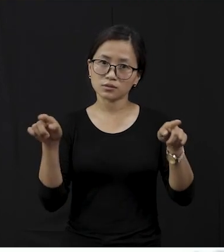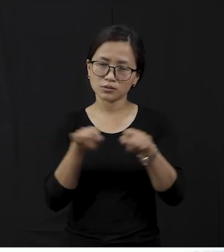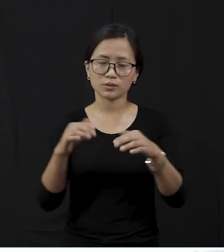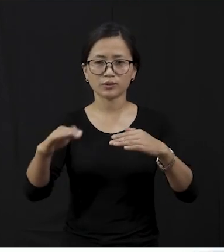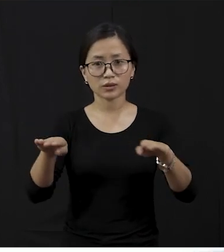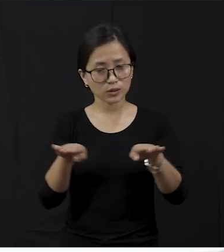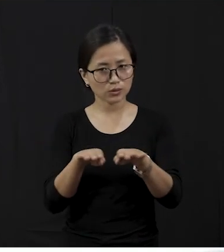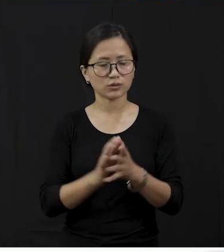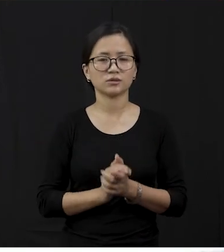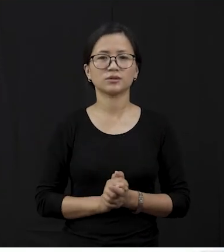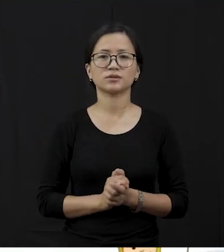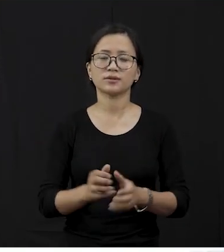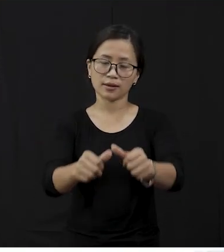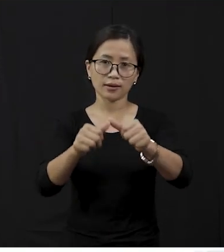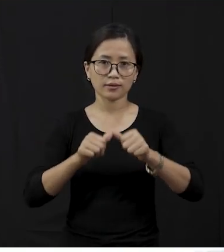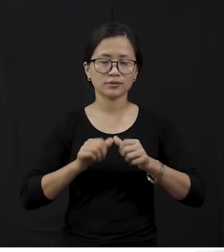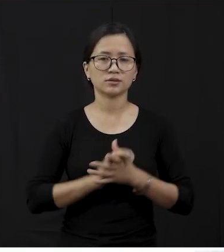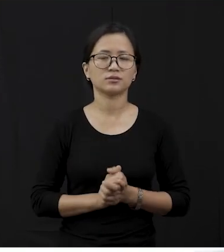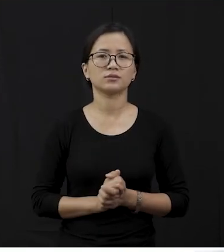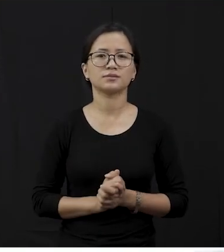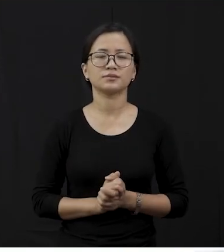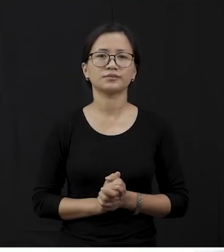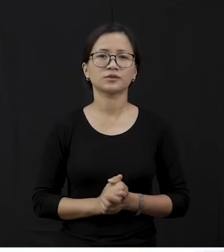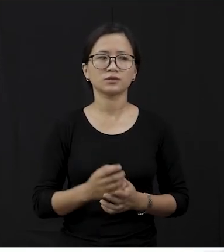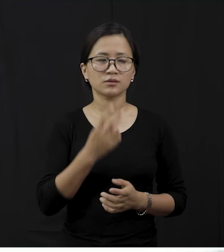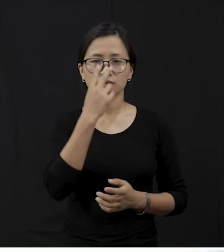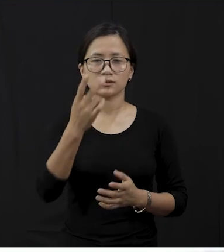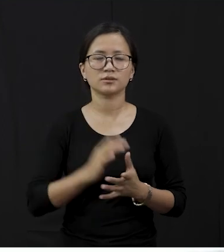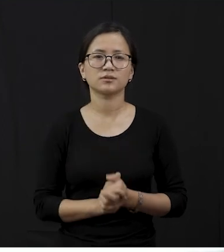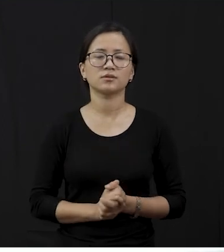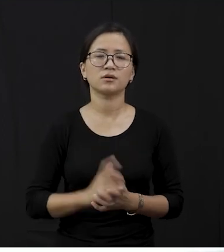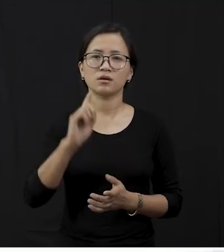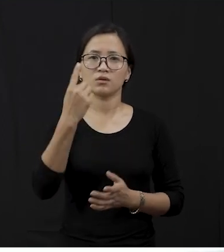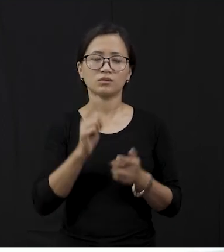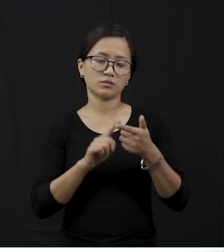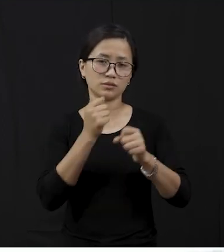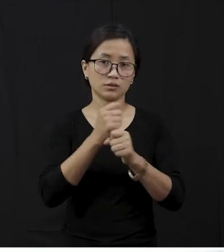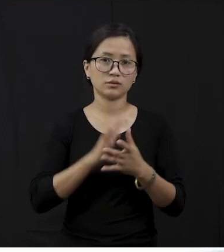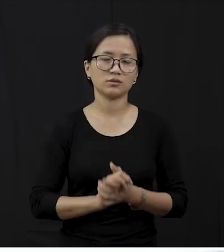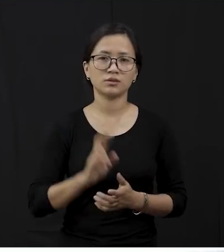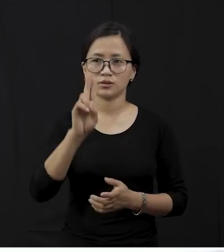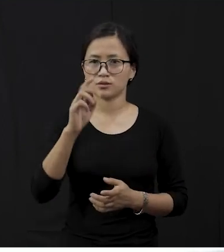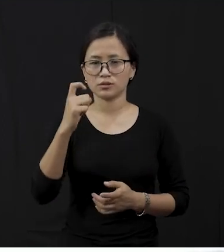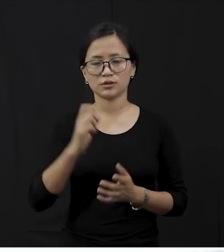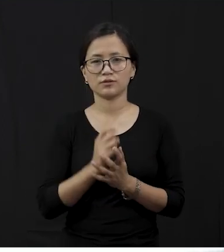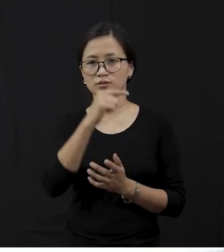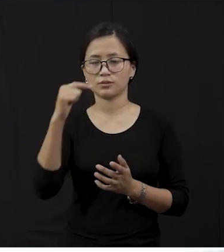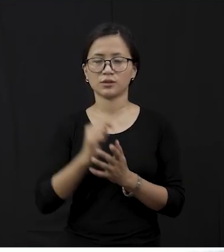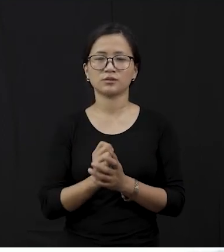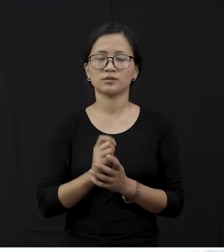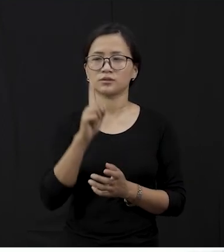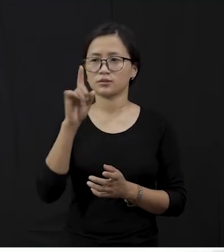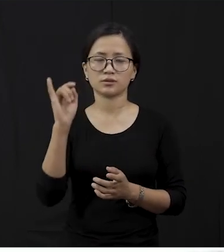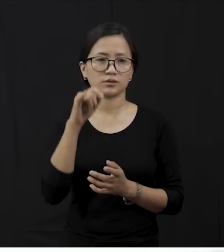the answer. Then here we can see one more example, 27 minus